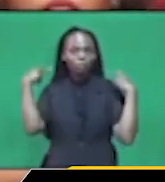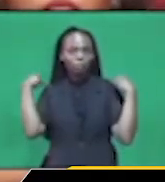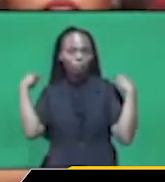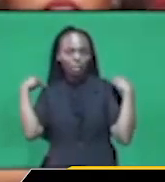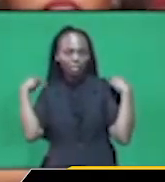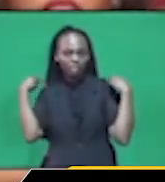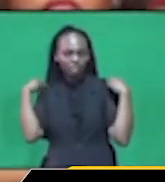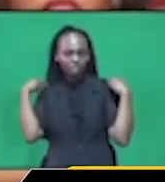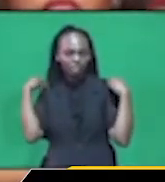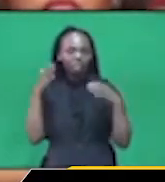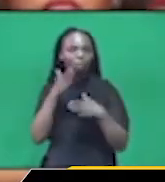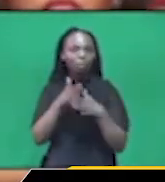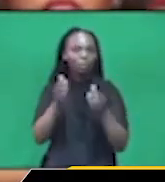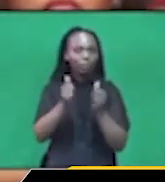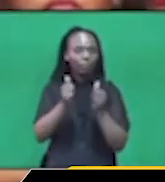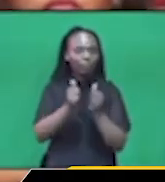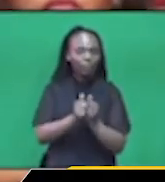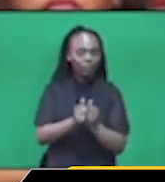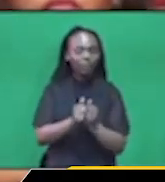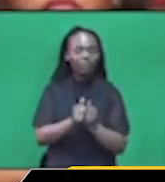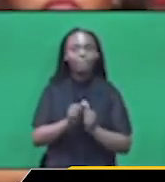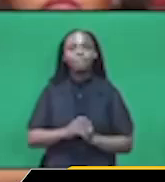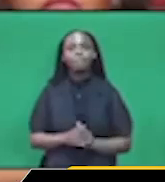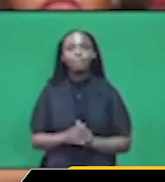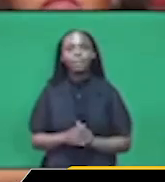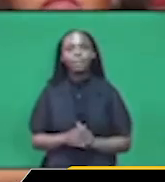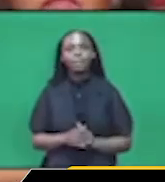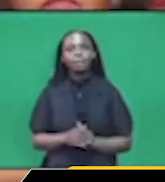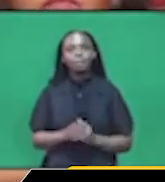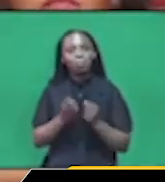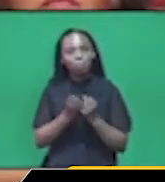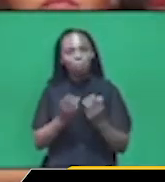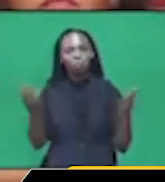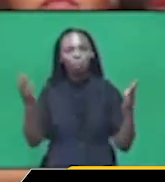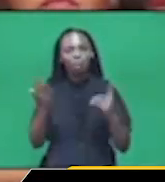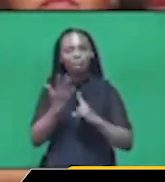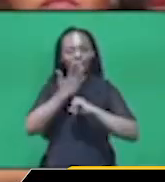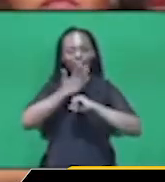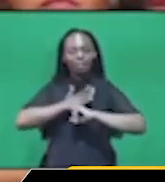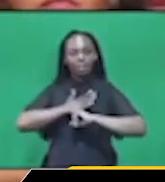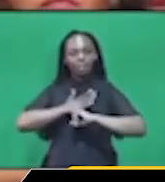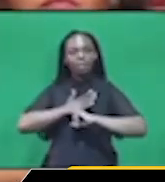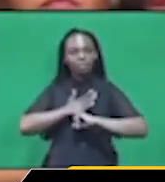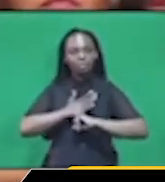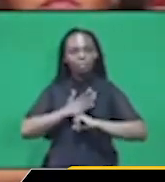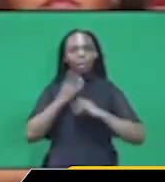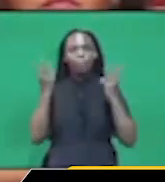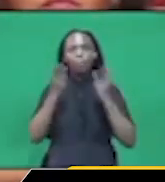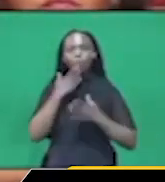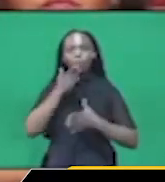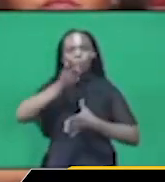officers, and the rest of the most marginalized section of the working class.